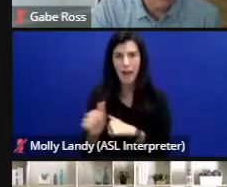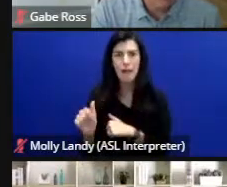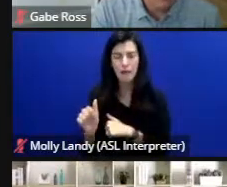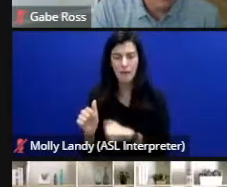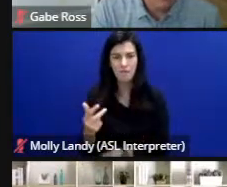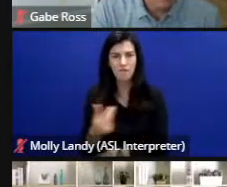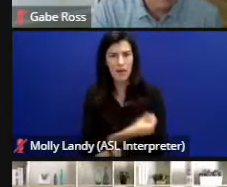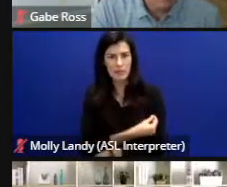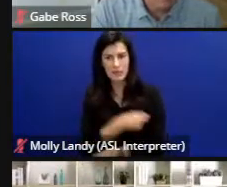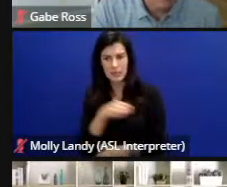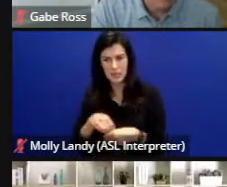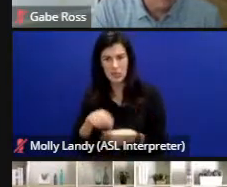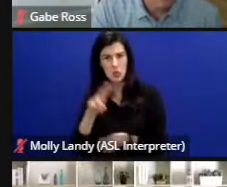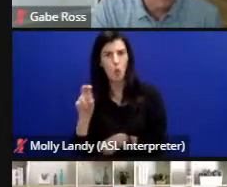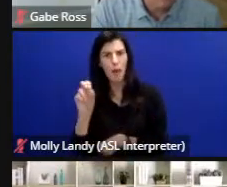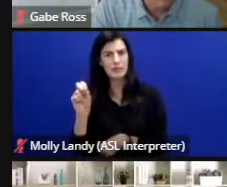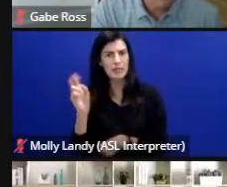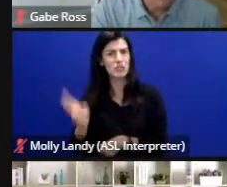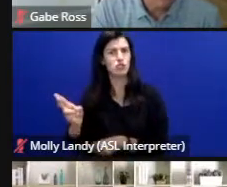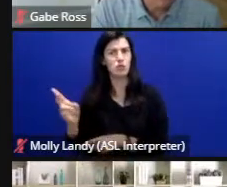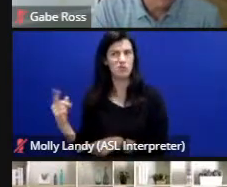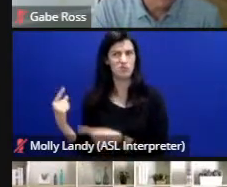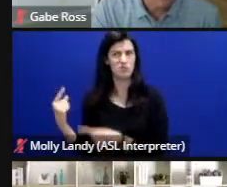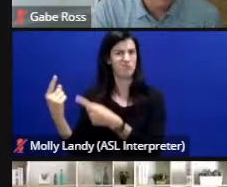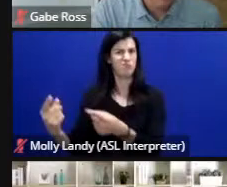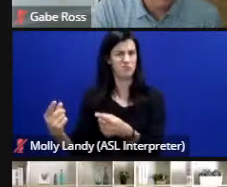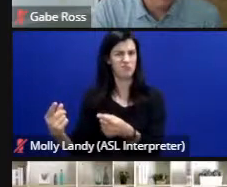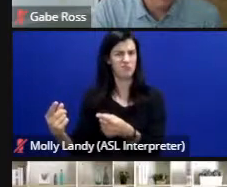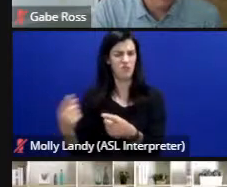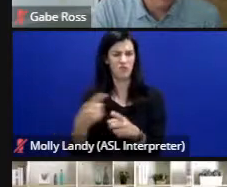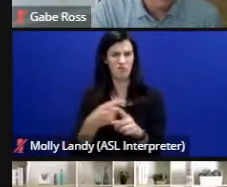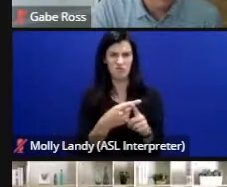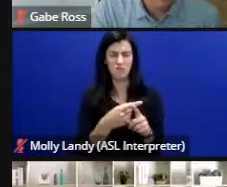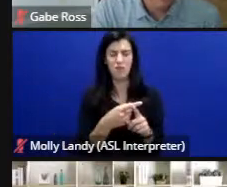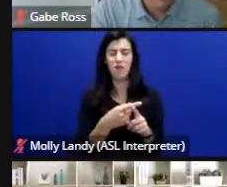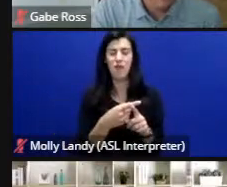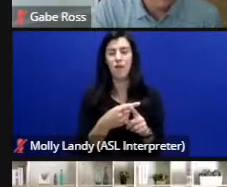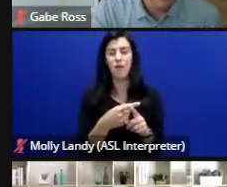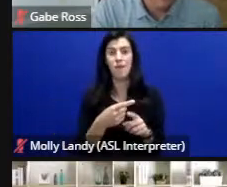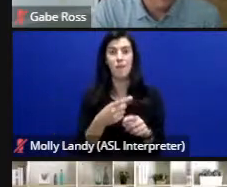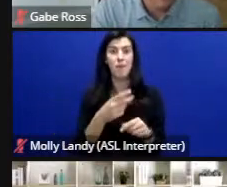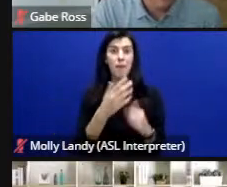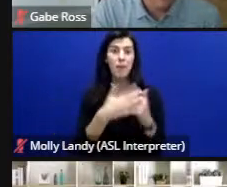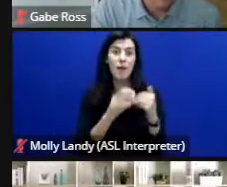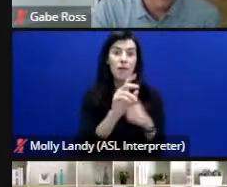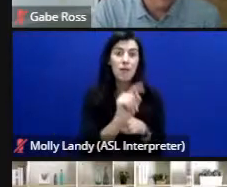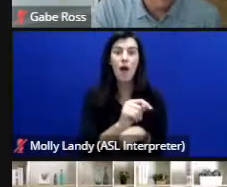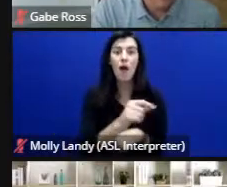in American history. Of course, we have blood clots, heart problems,